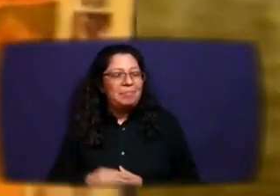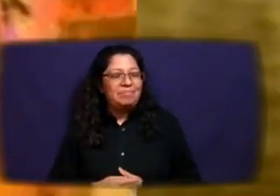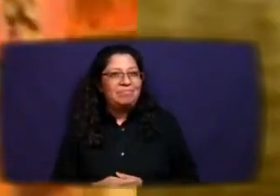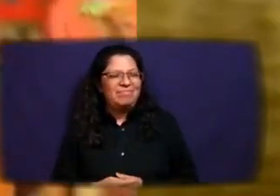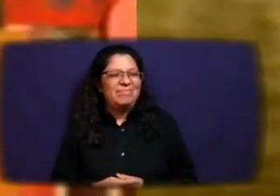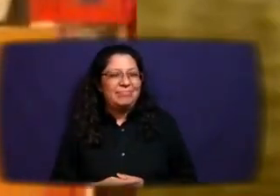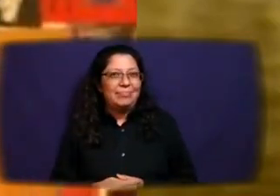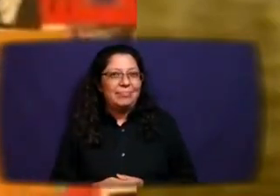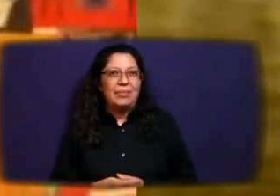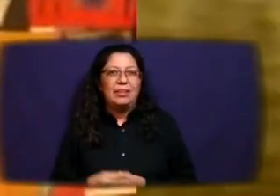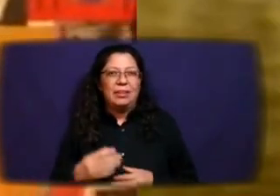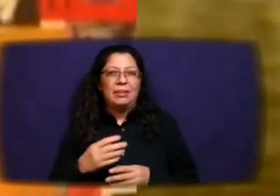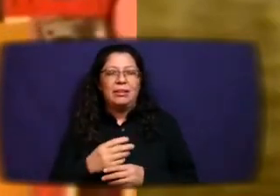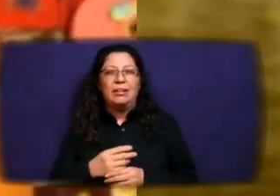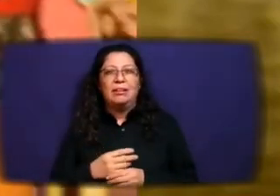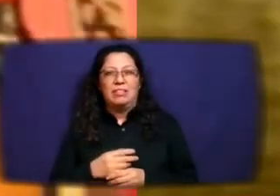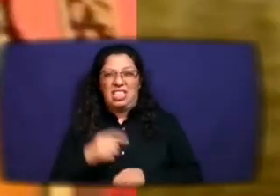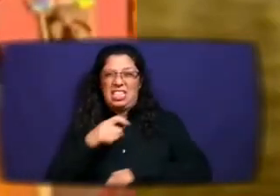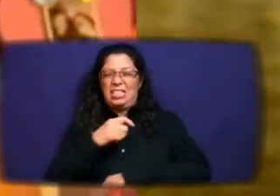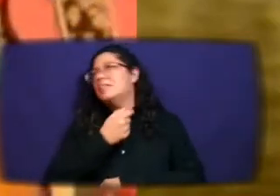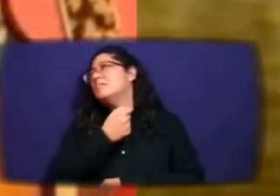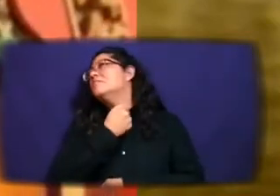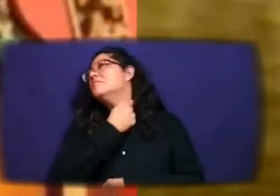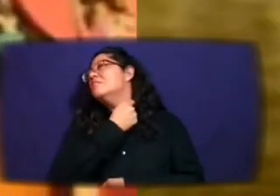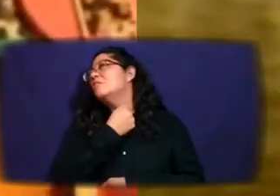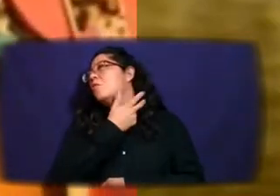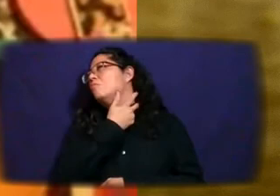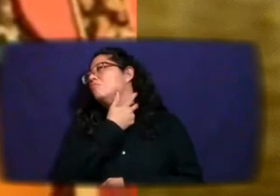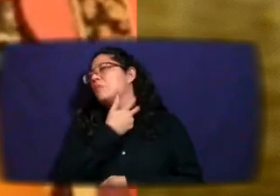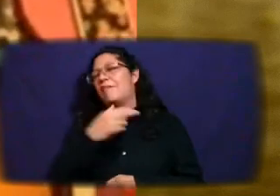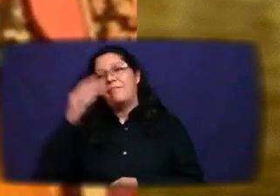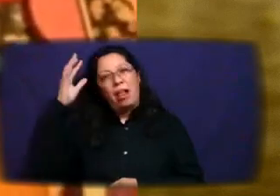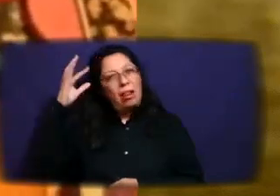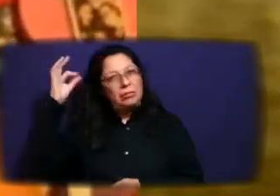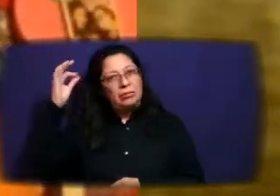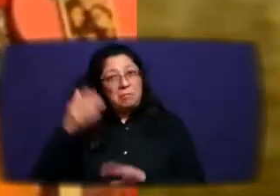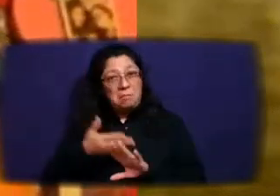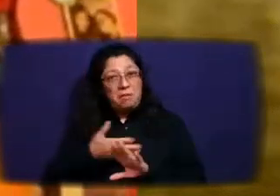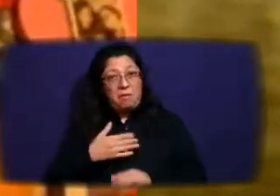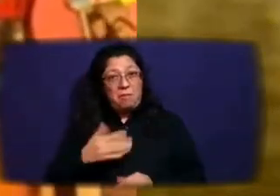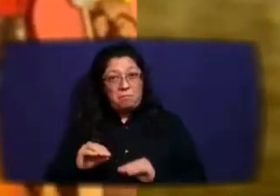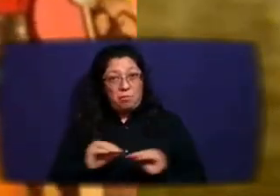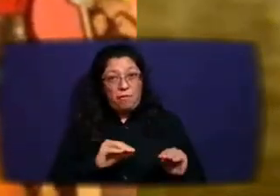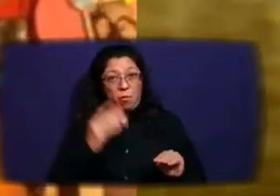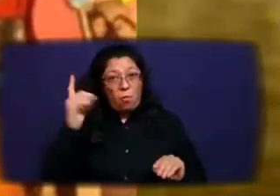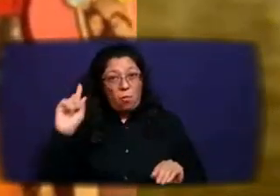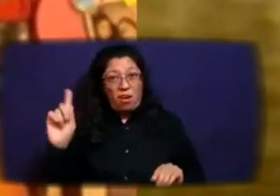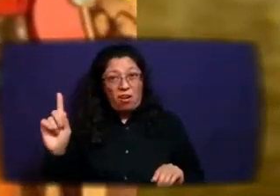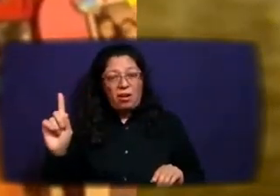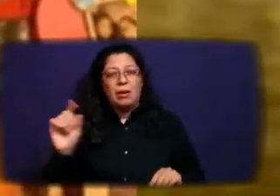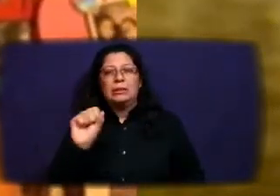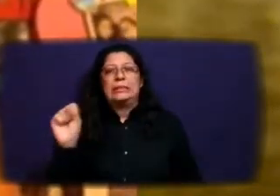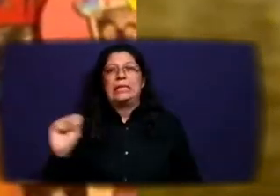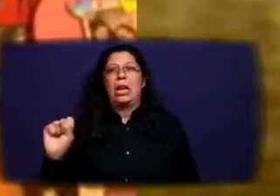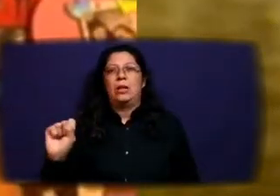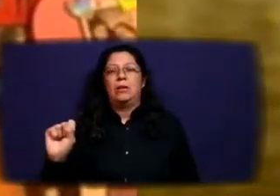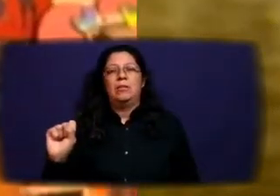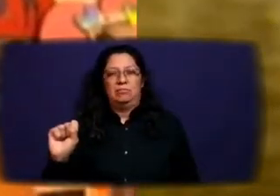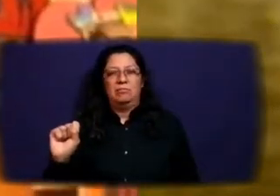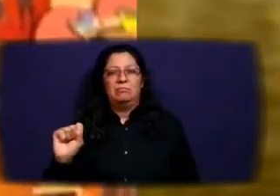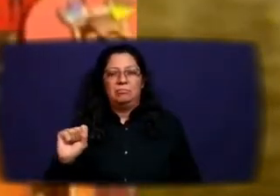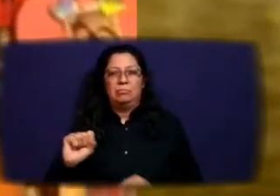is getting her feathers before she moves to Seattle, where she will play hip hop